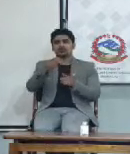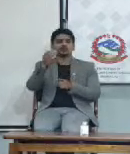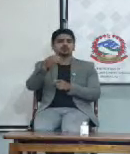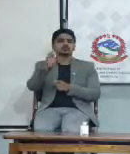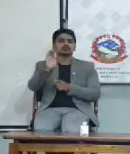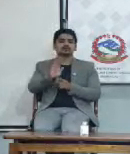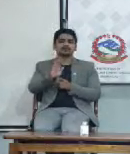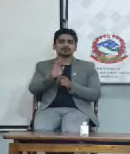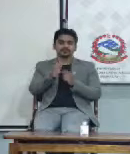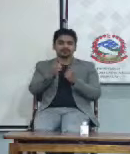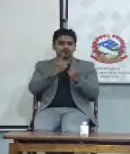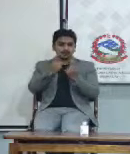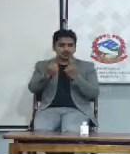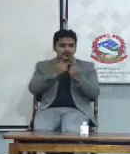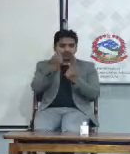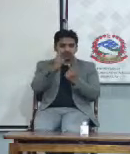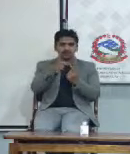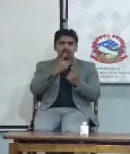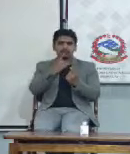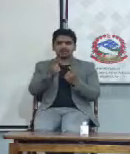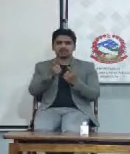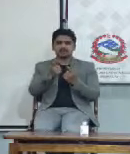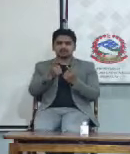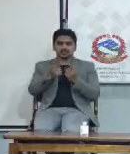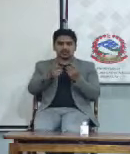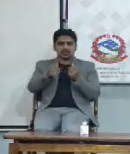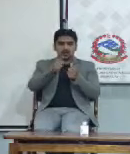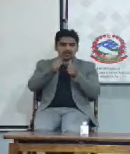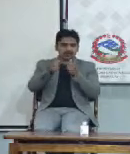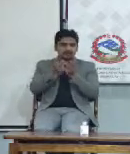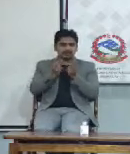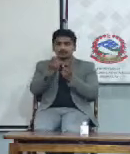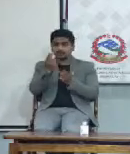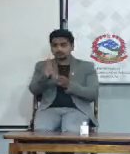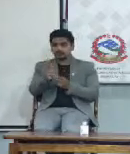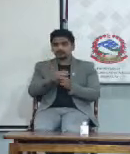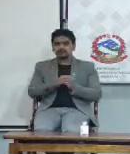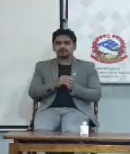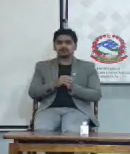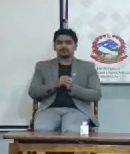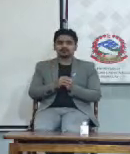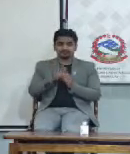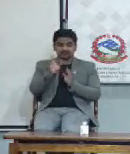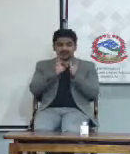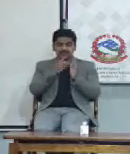transactional. But if I am only communicating and you are receiving, that is a one way communication.